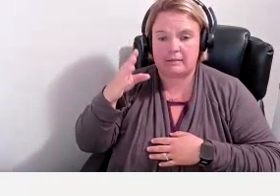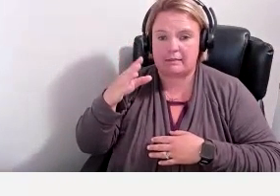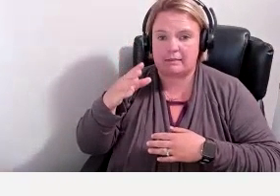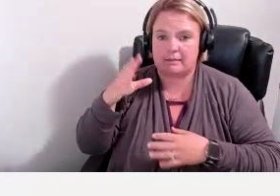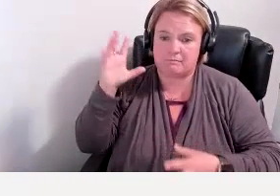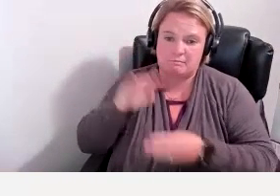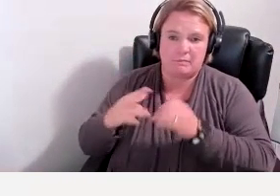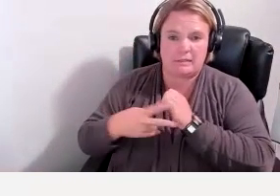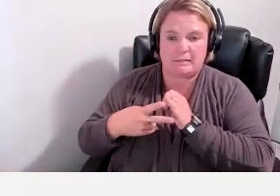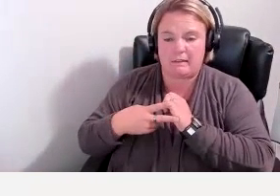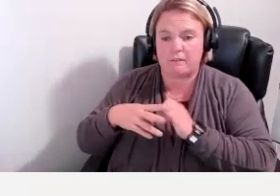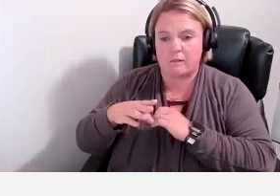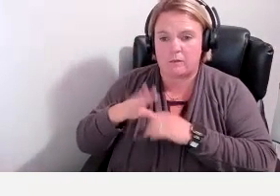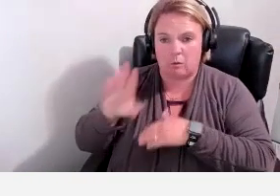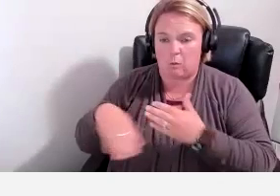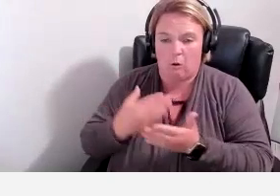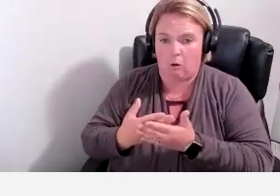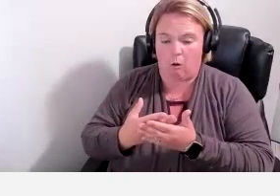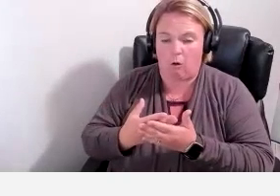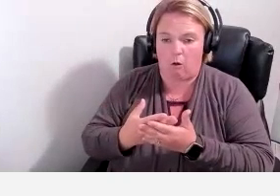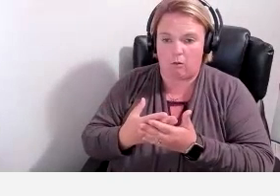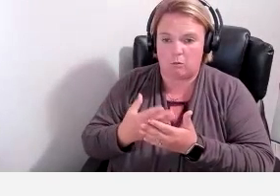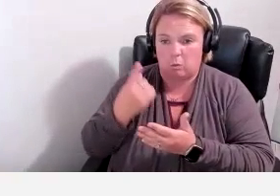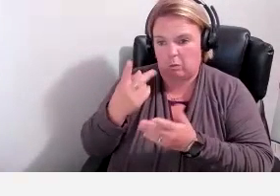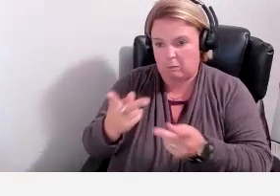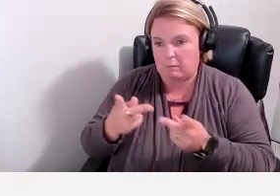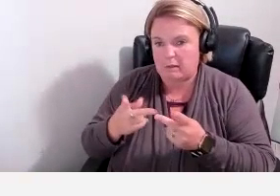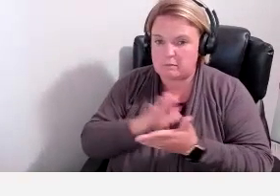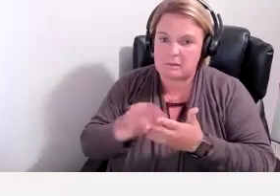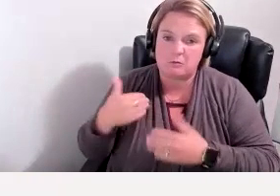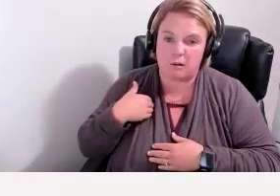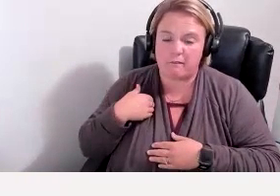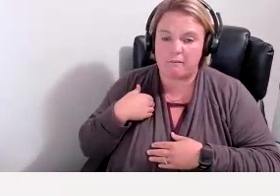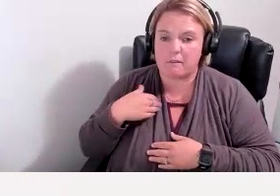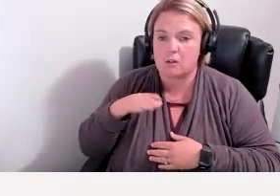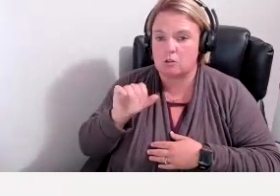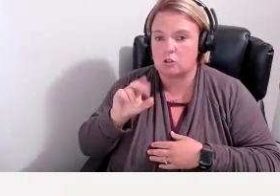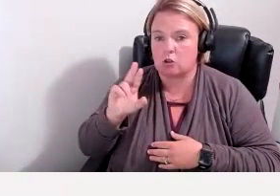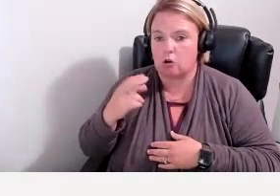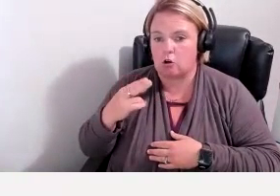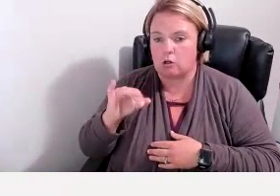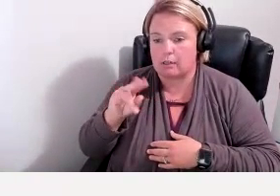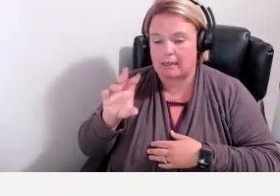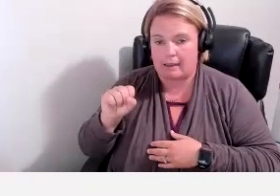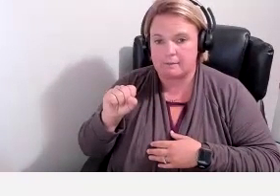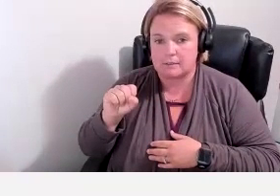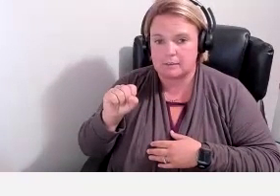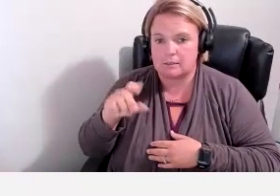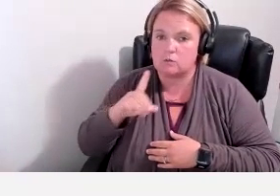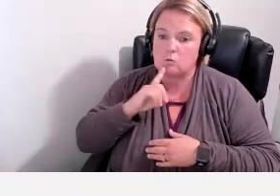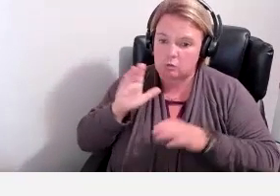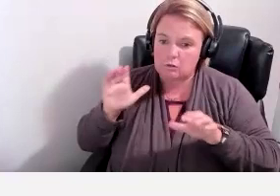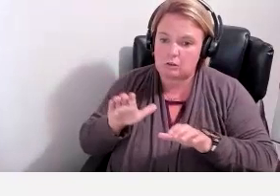one place, which is pretty nice to have. And we have really